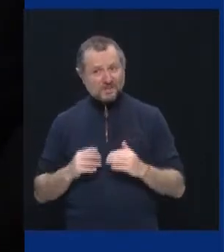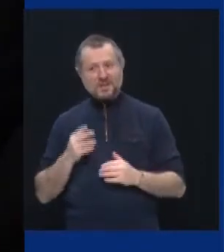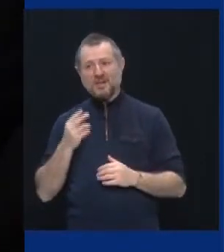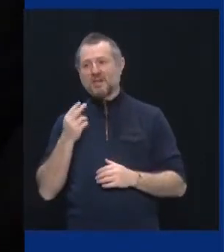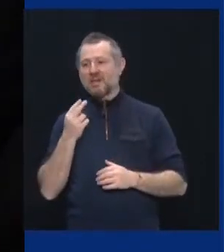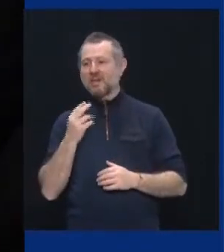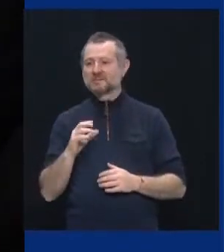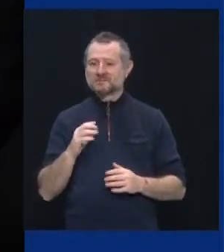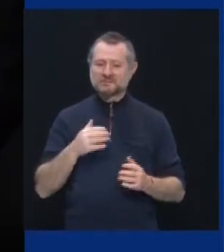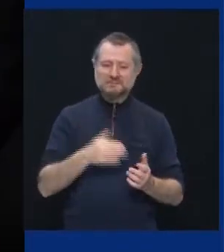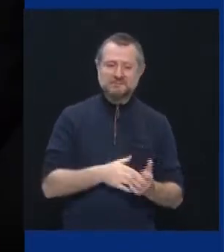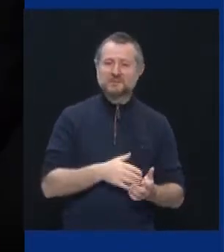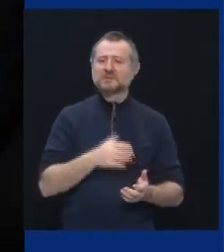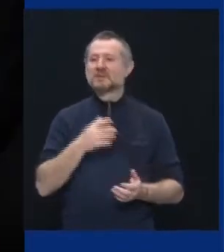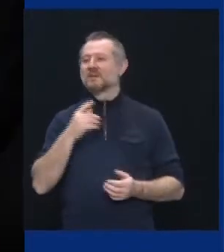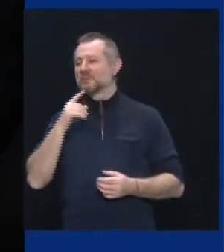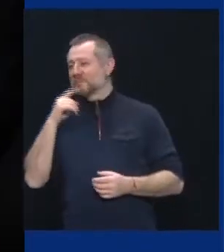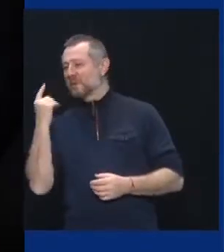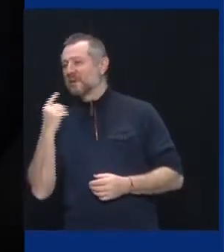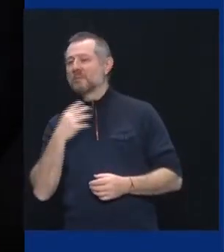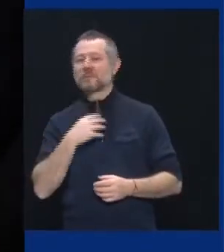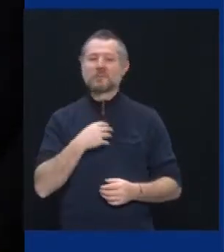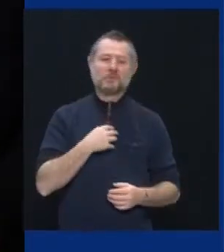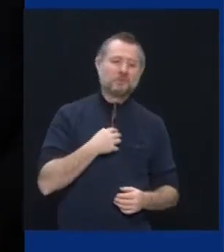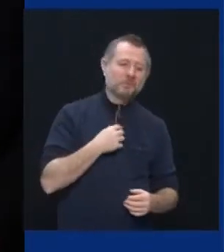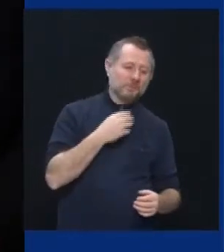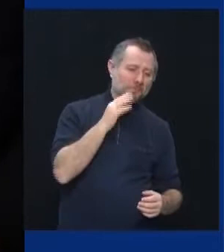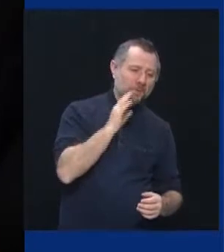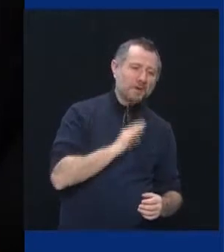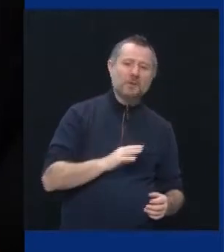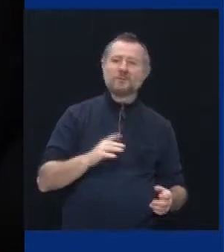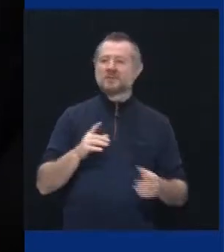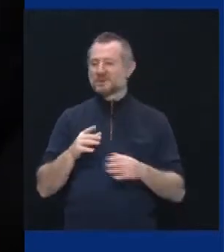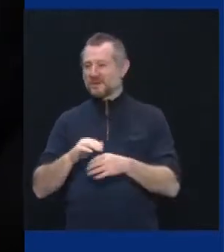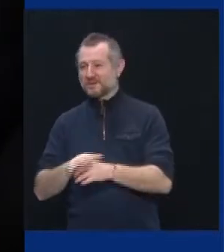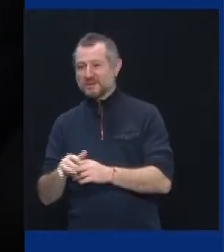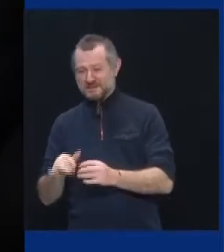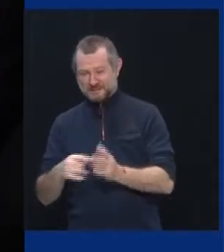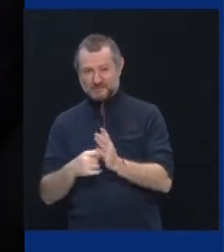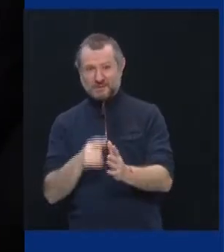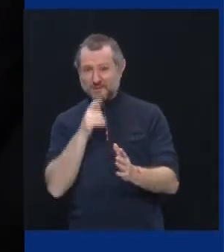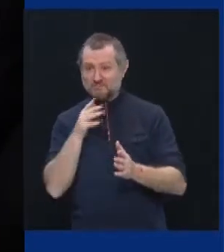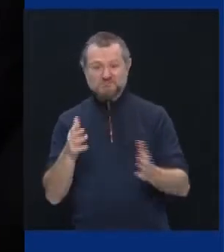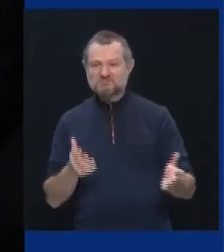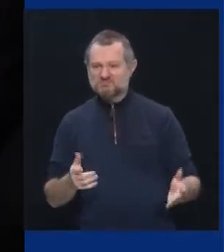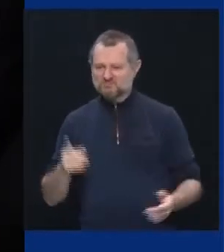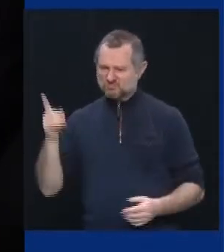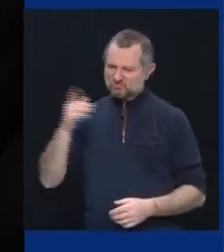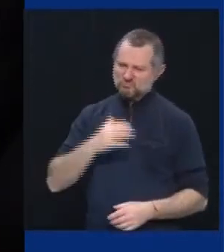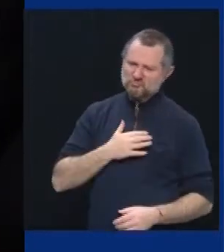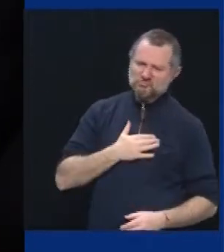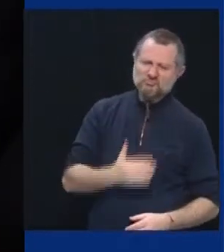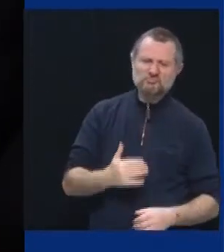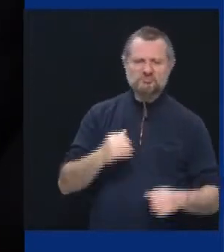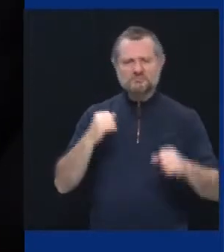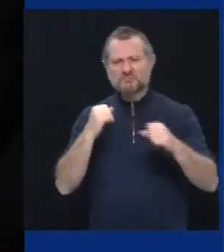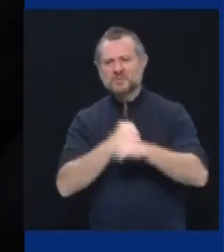system. But you did not. Today is a great day for a lot of